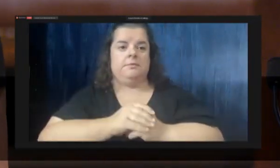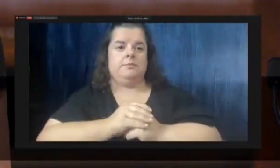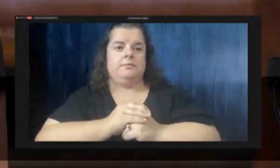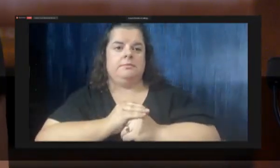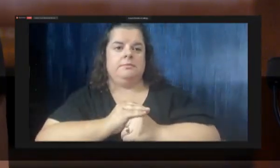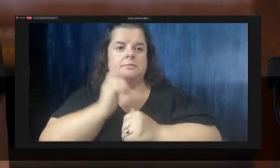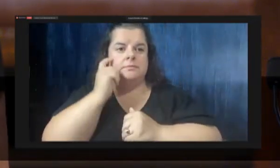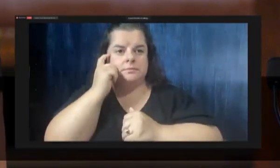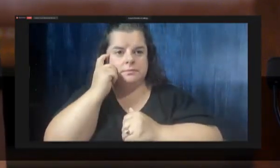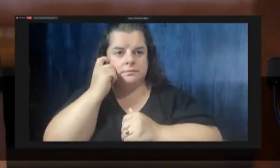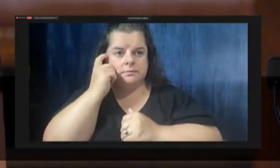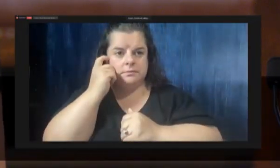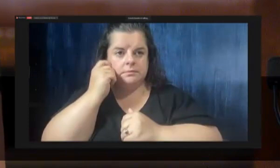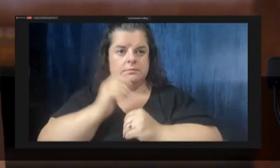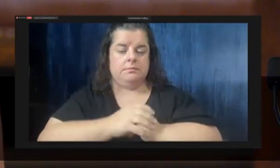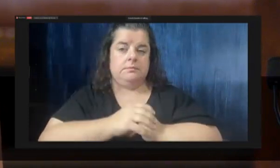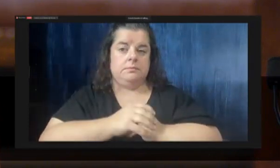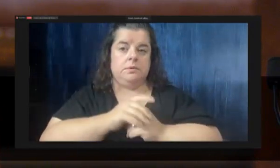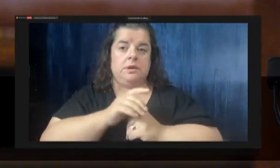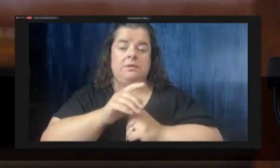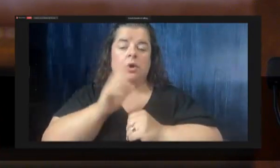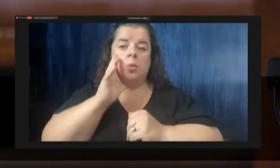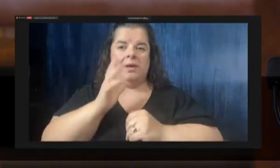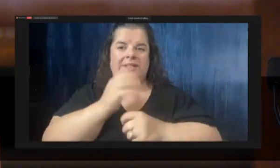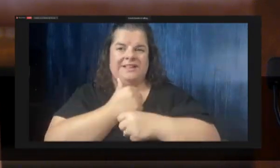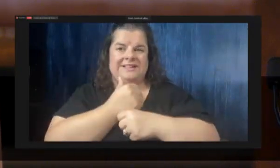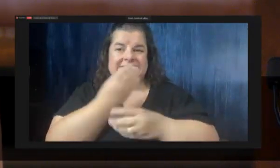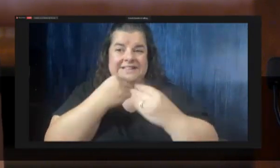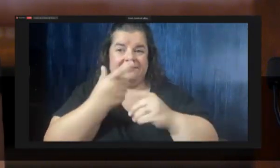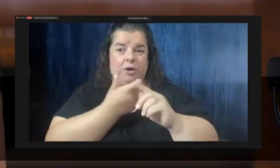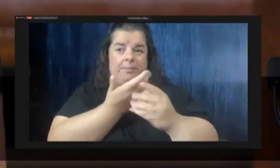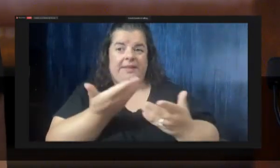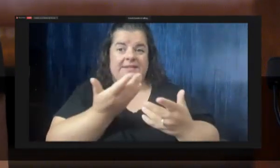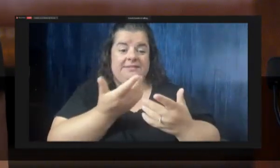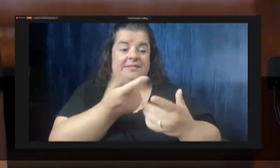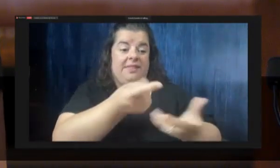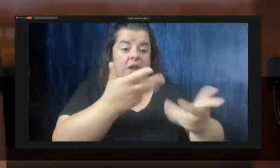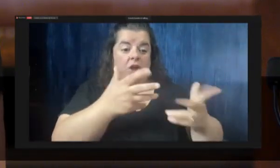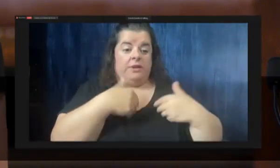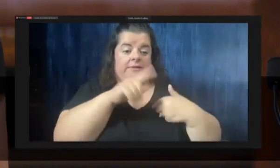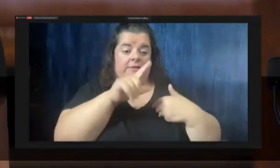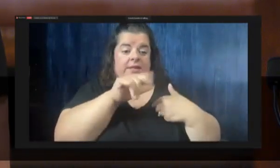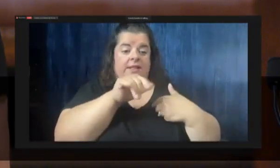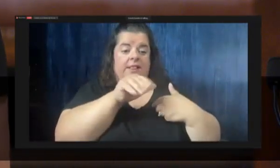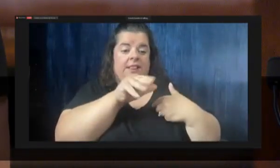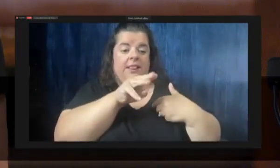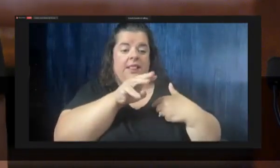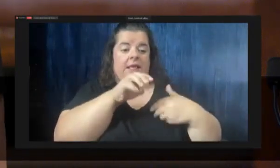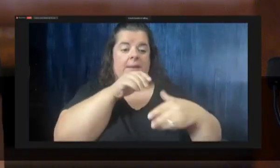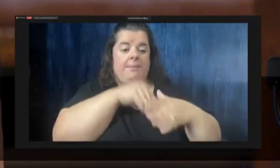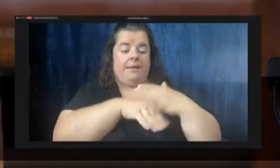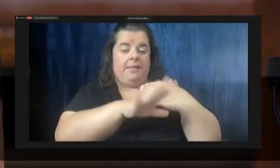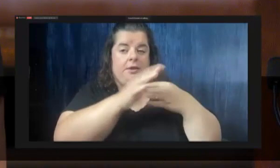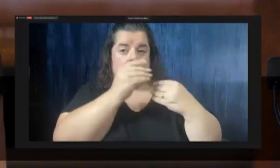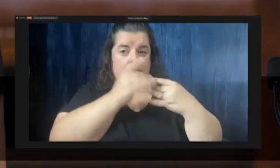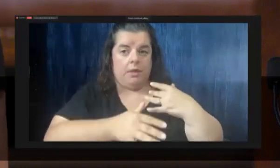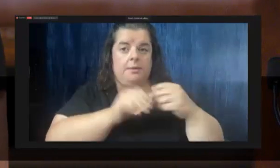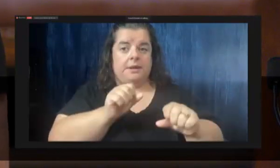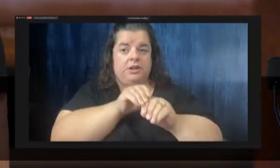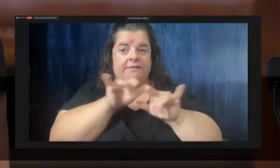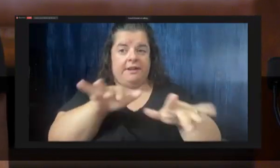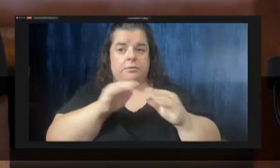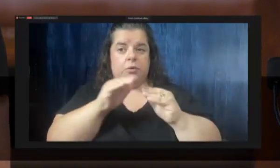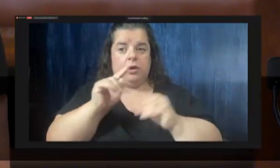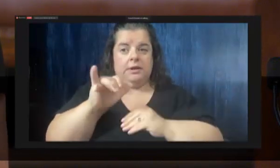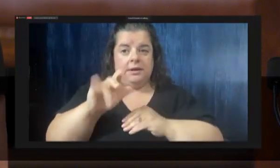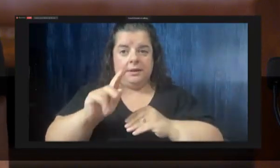2023. they're going to feed off things that do have Lyme disease in their blood and potentially infect more ticks and make the problem worse.